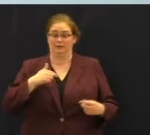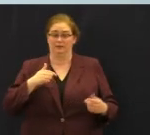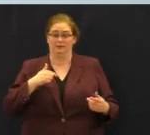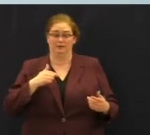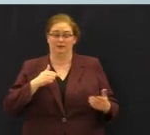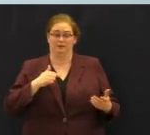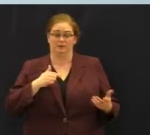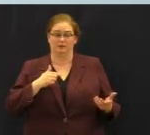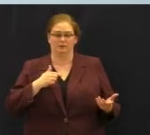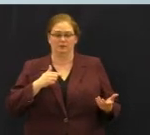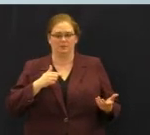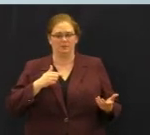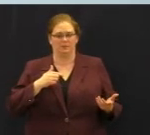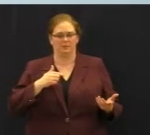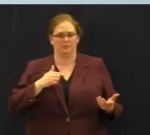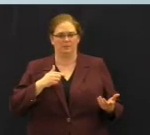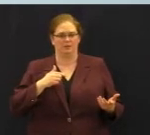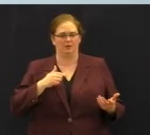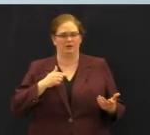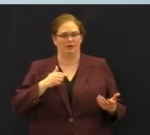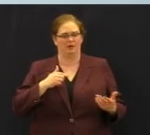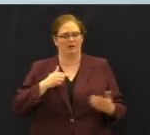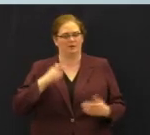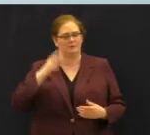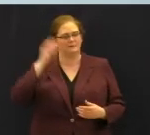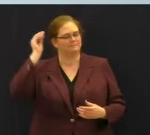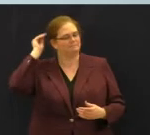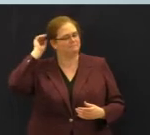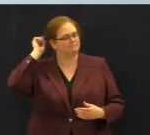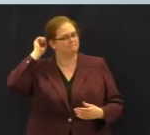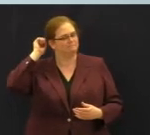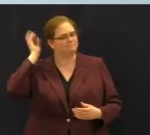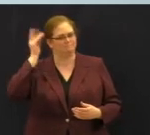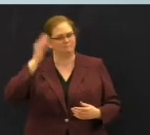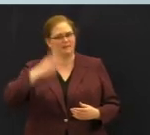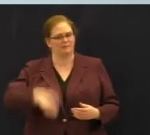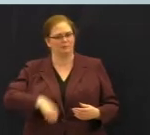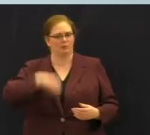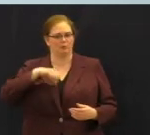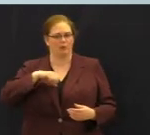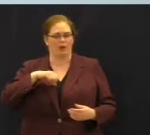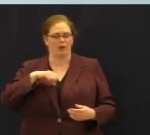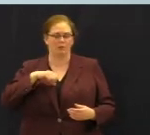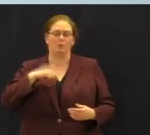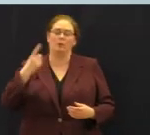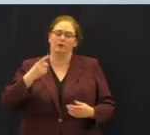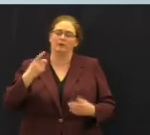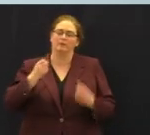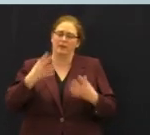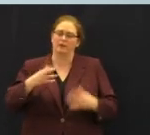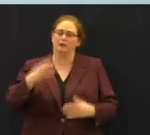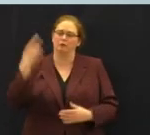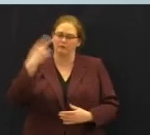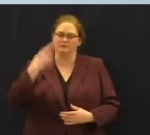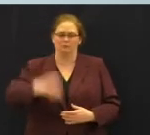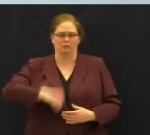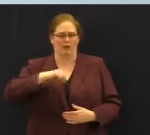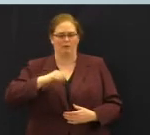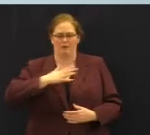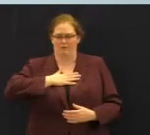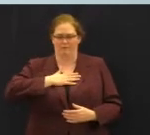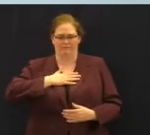But it's certainly something always keeps in my mind and makes me proud of one of the many reasons to be proud of my heritage. So thank you very